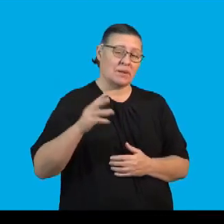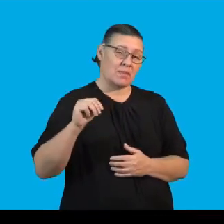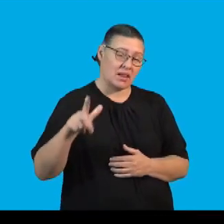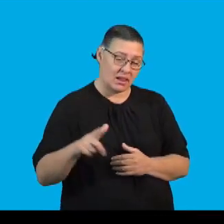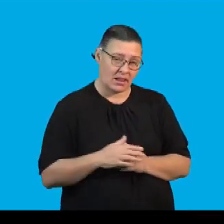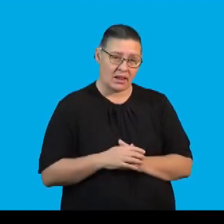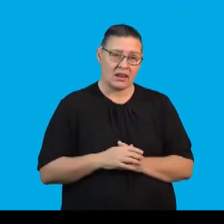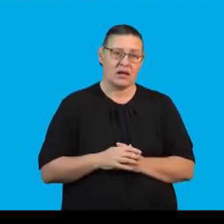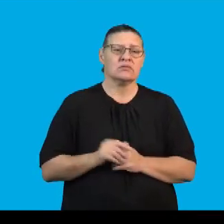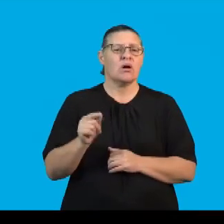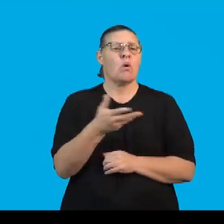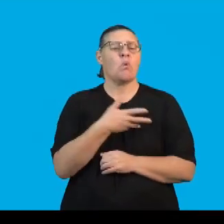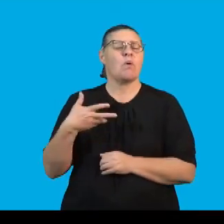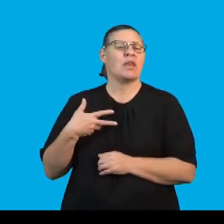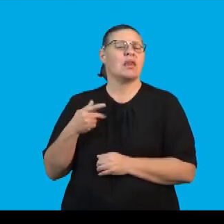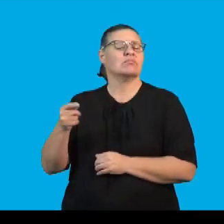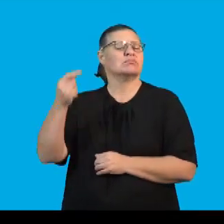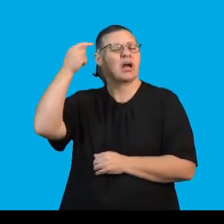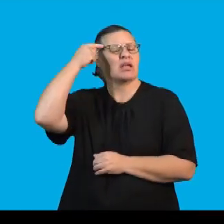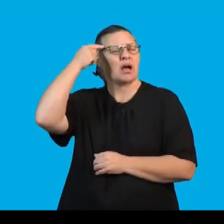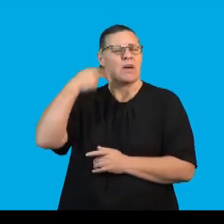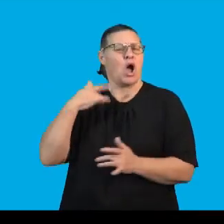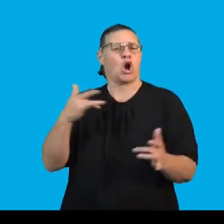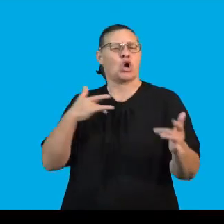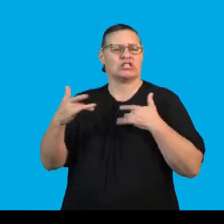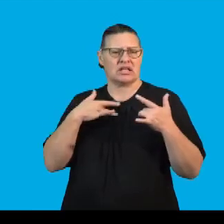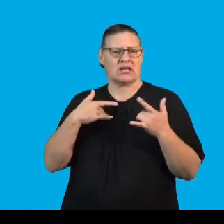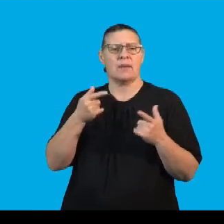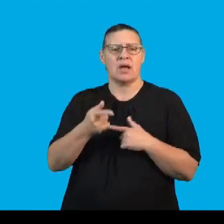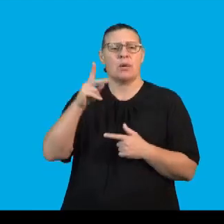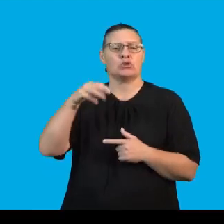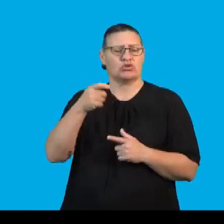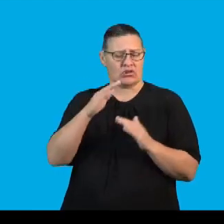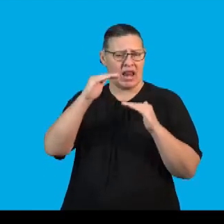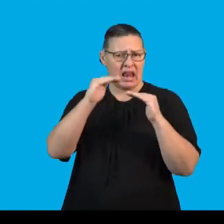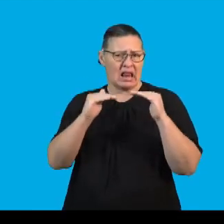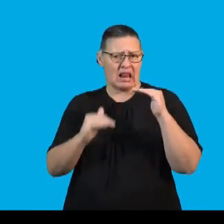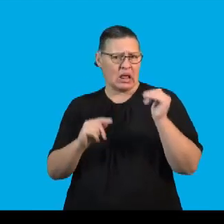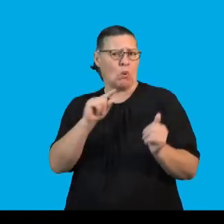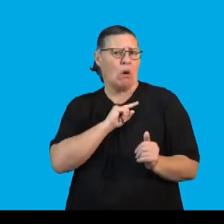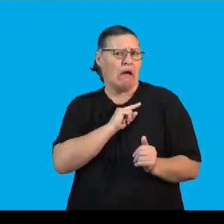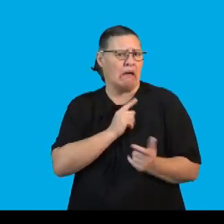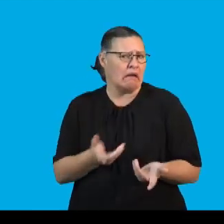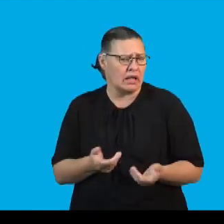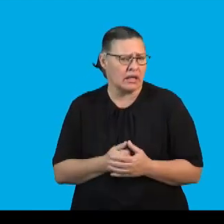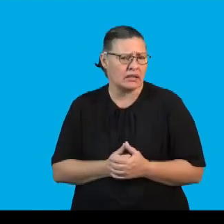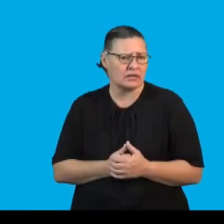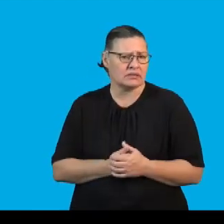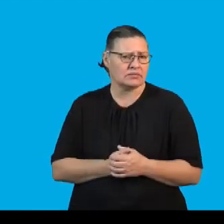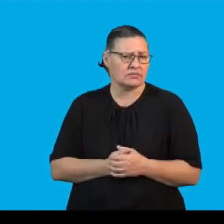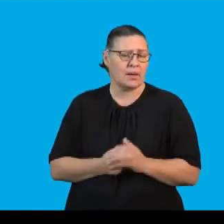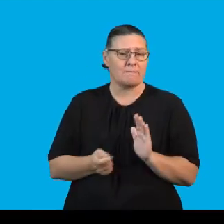then A, explain why this woman should be concerned about the decrease in progesterone level. 2